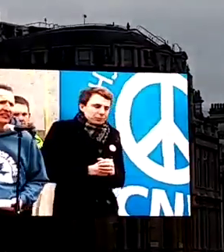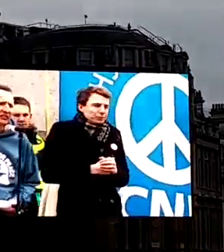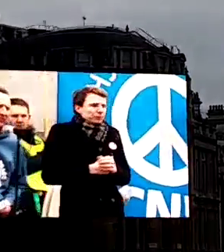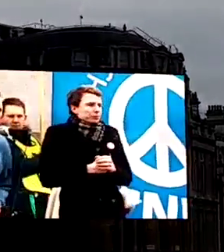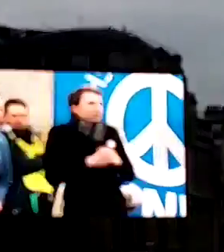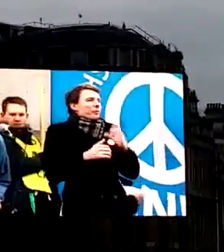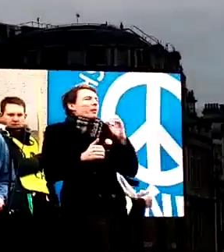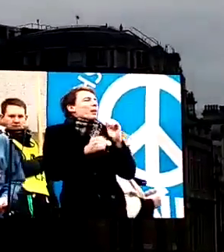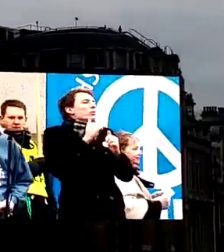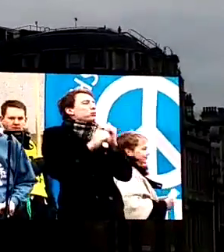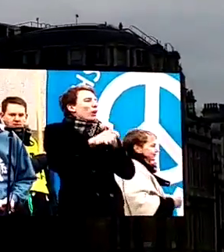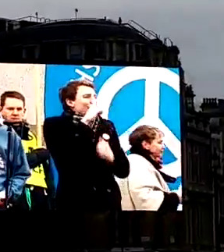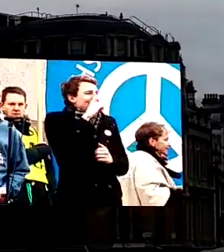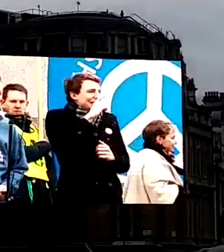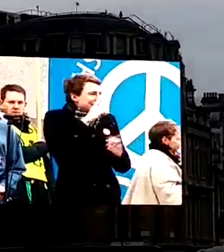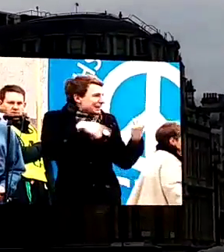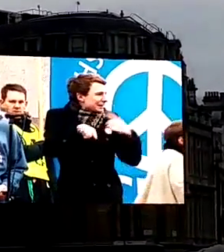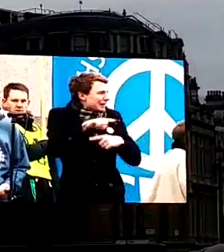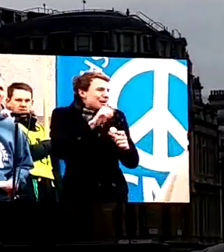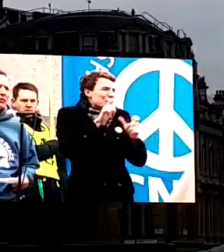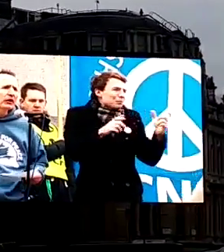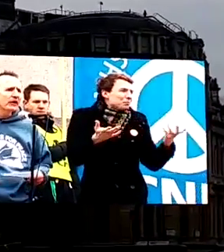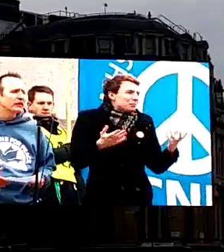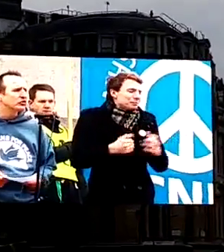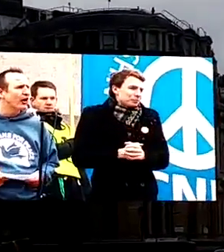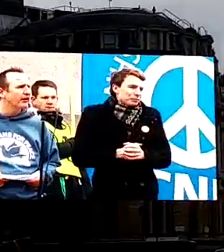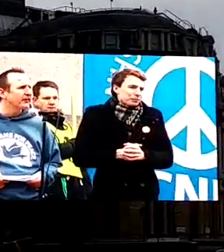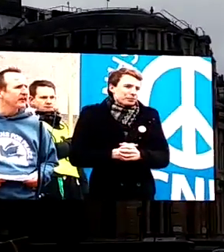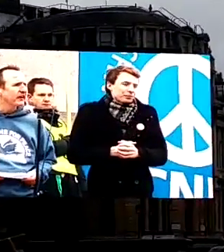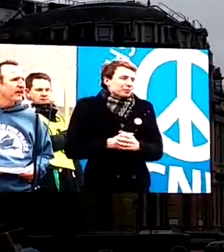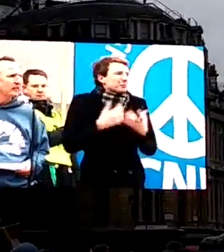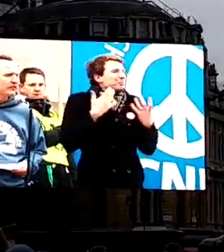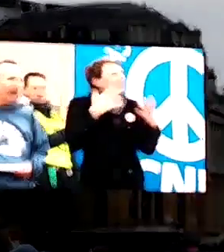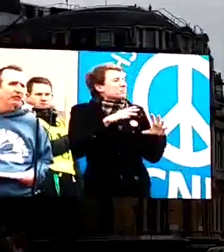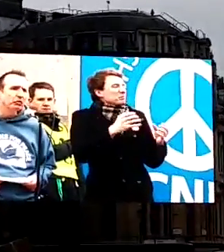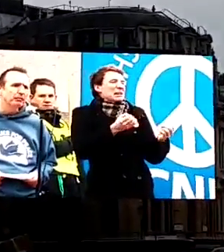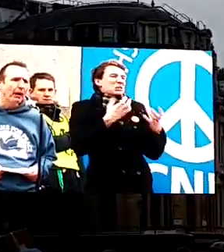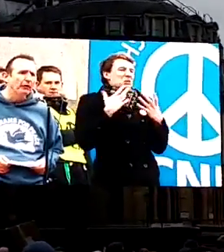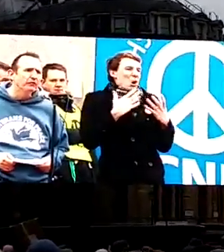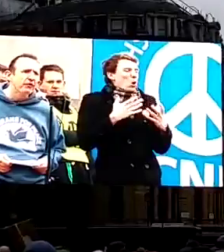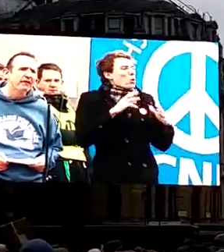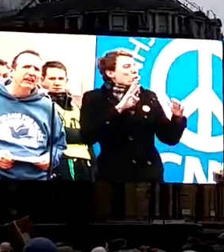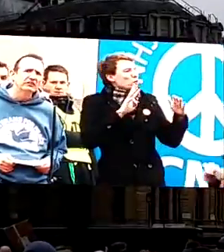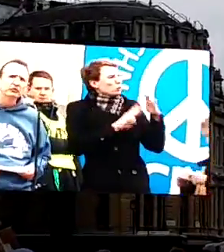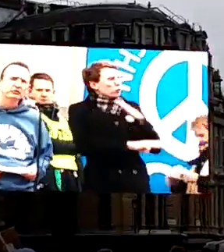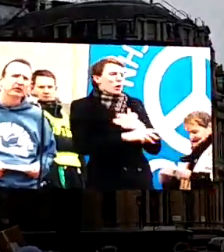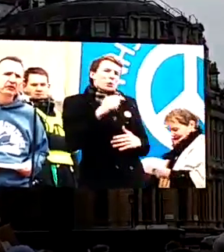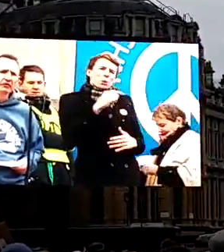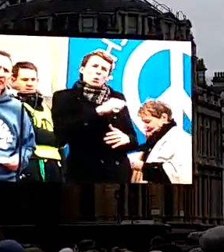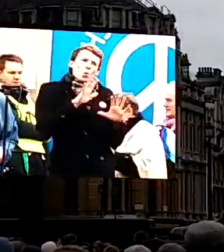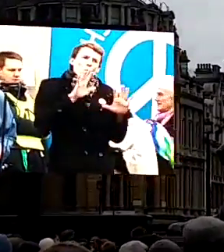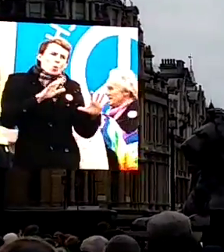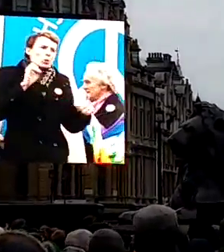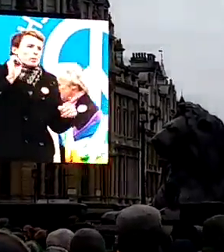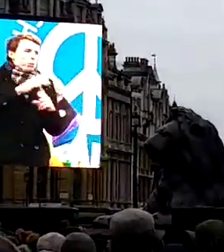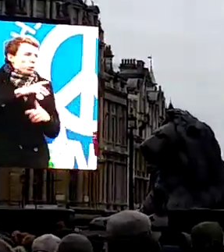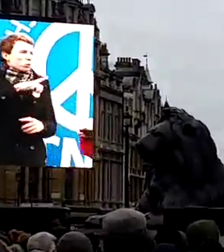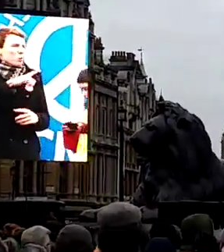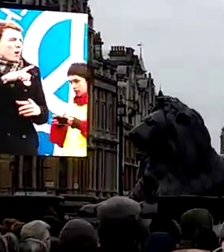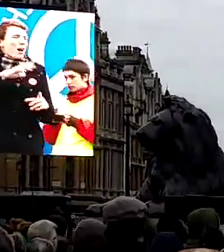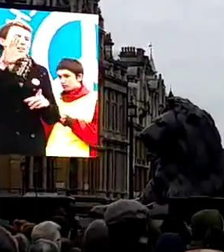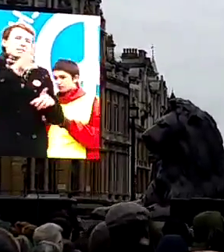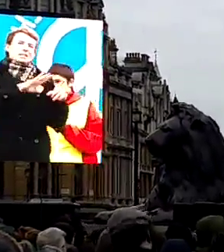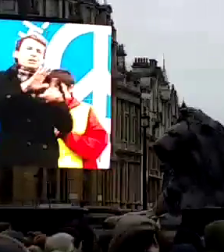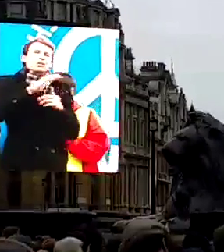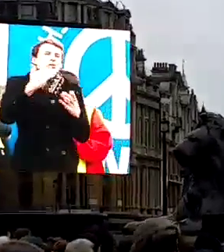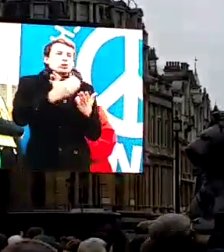Brothers and sisters, we are told that Trident is a vital component for our national security.